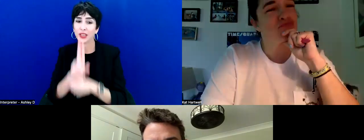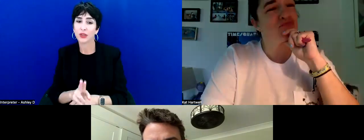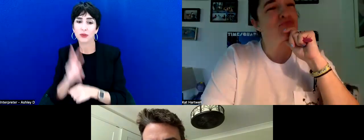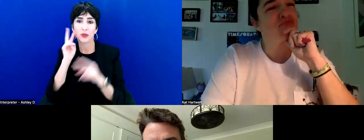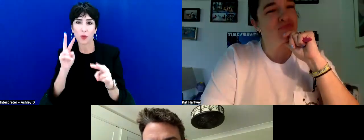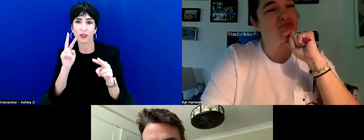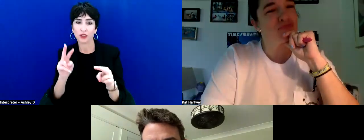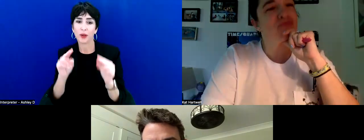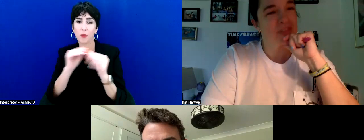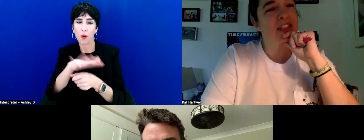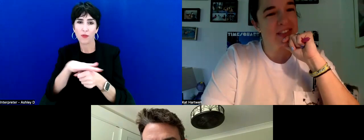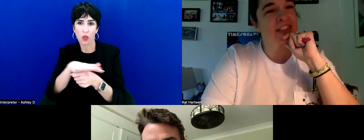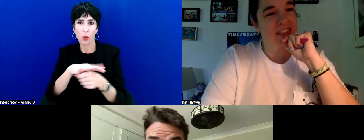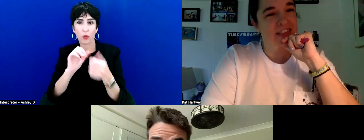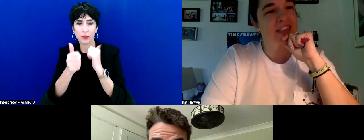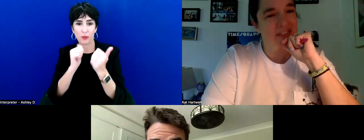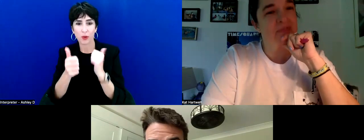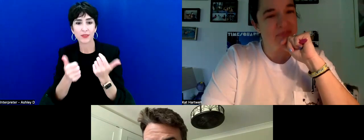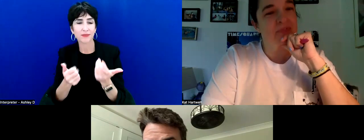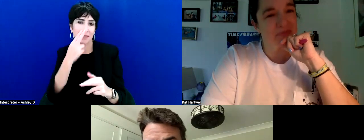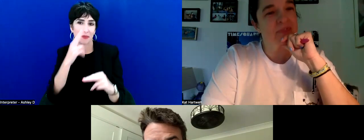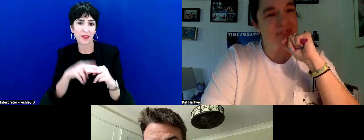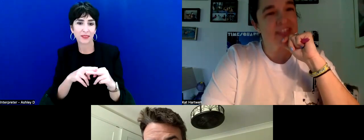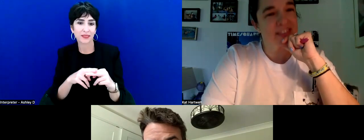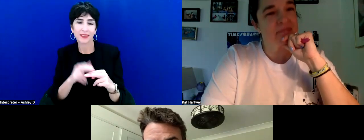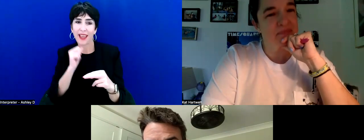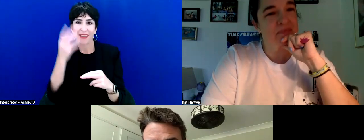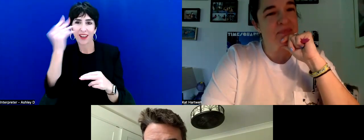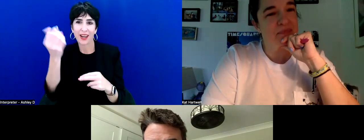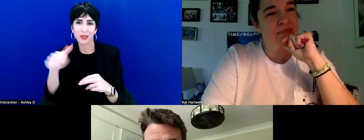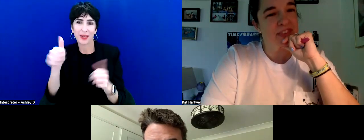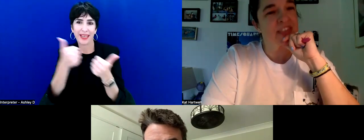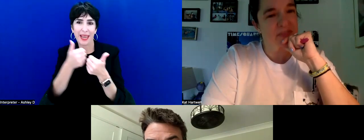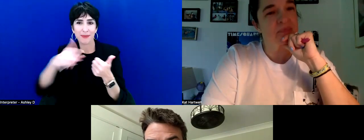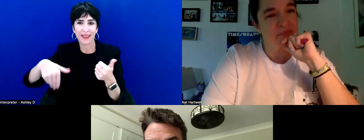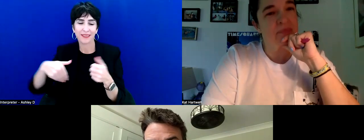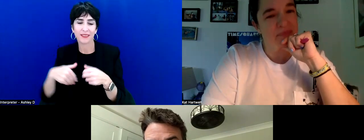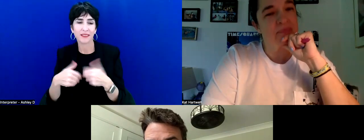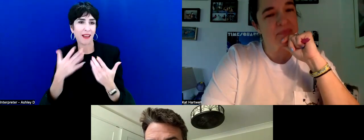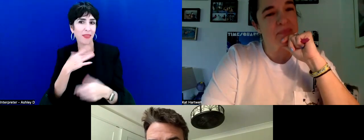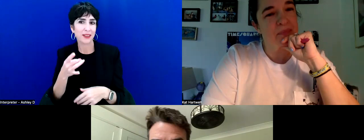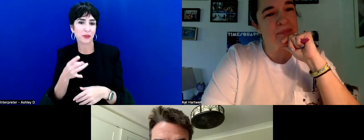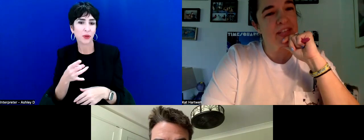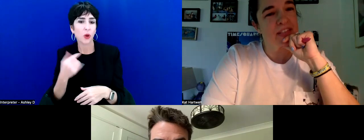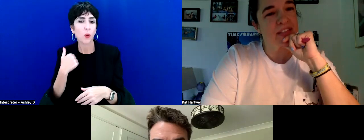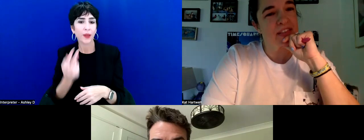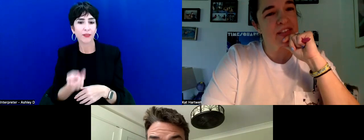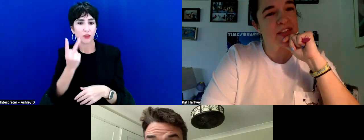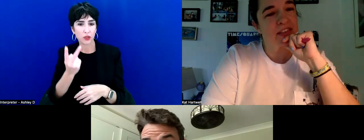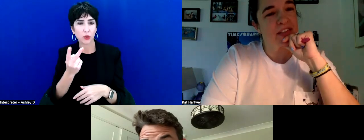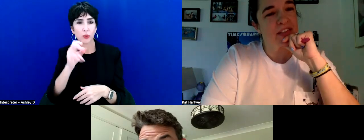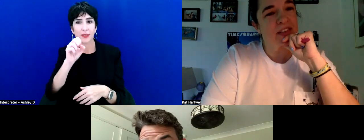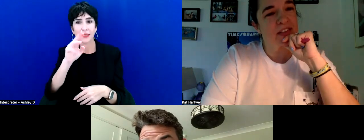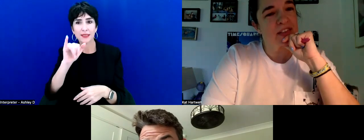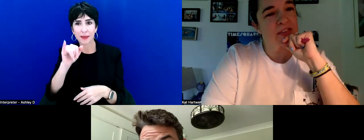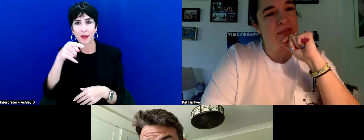of the local sports. So it's been fun. I haven't gotten out to any games, but I'd like to. We actually have two semi-pro soccer